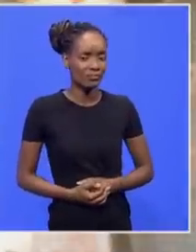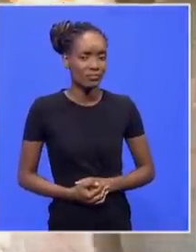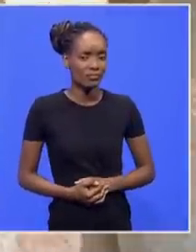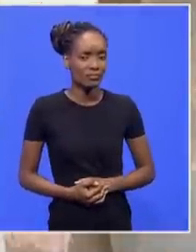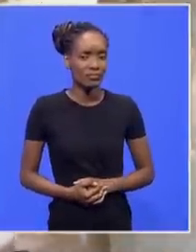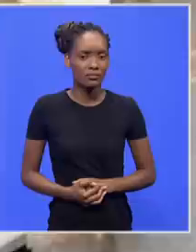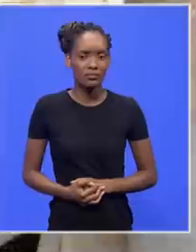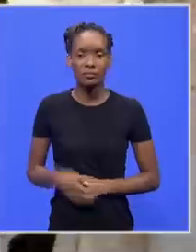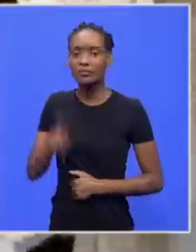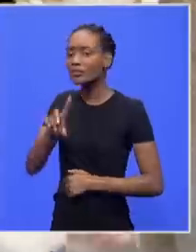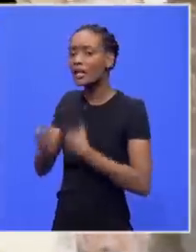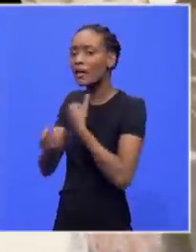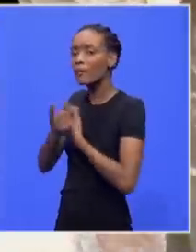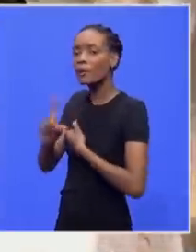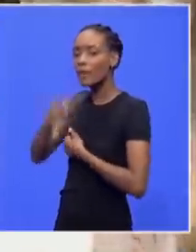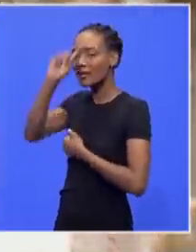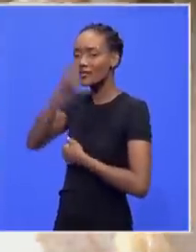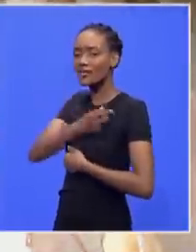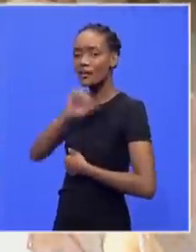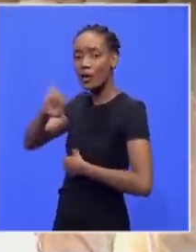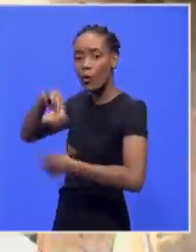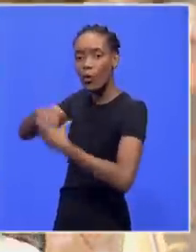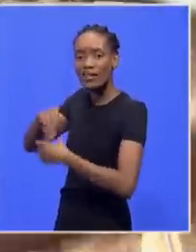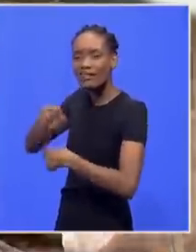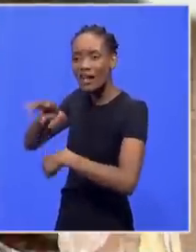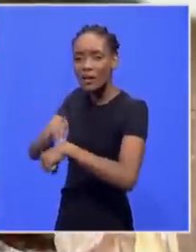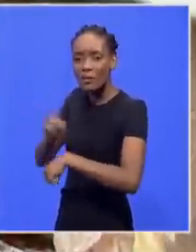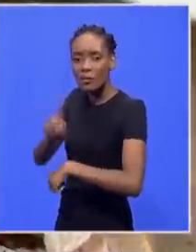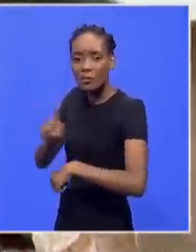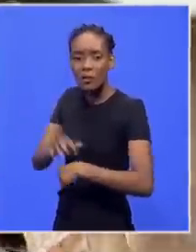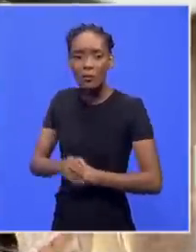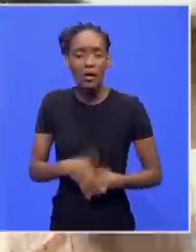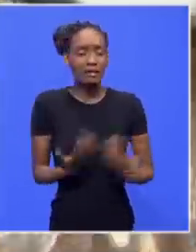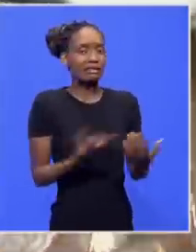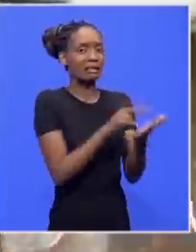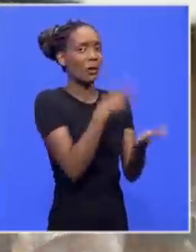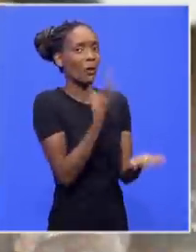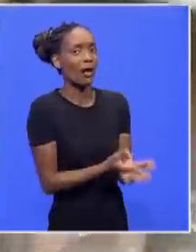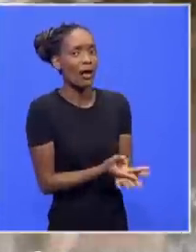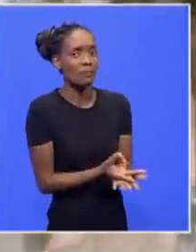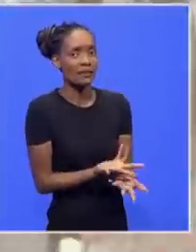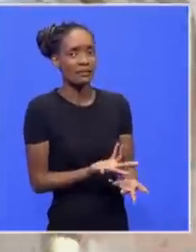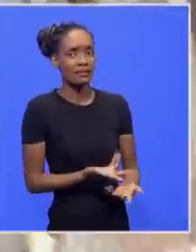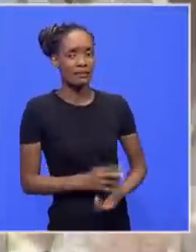What's happening with your son in there? No, he just collapsed. He just collapsed